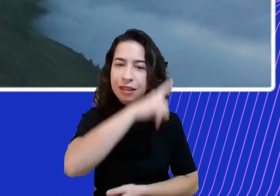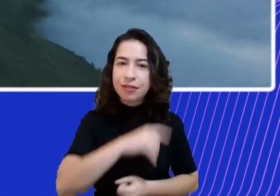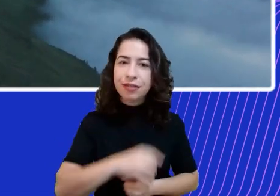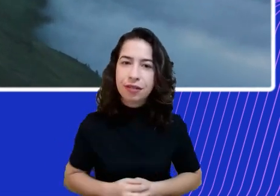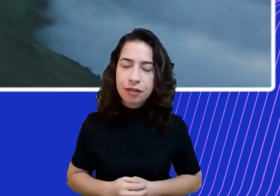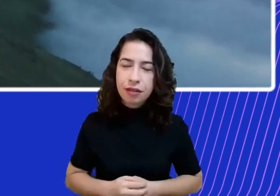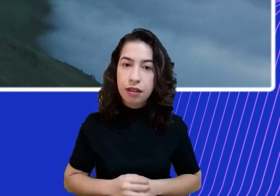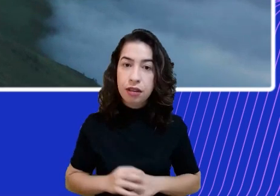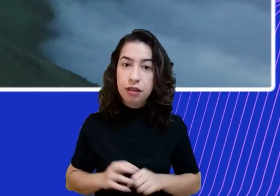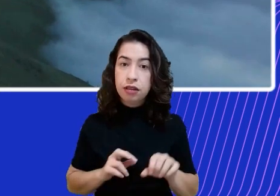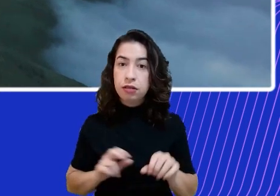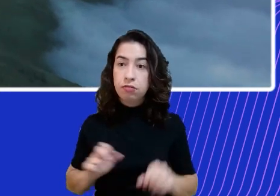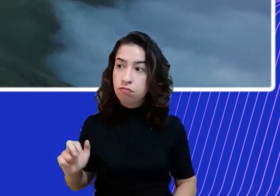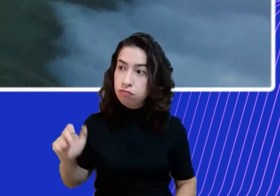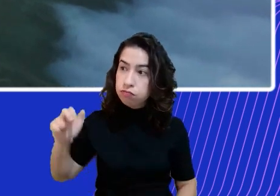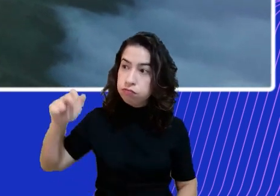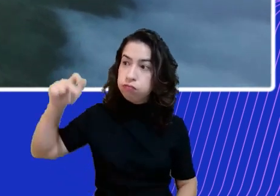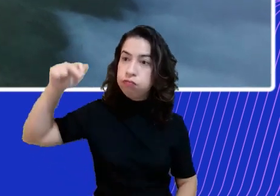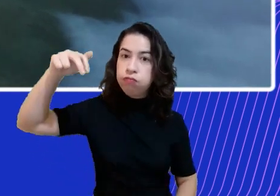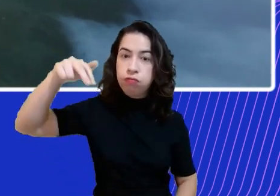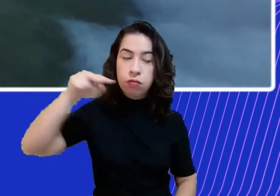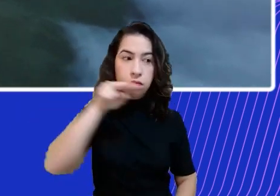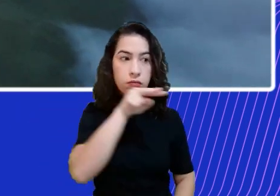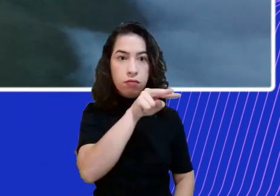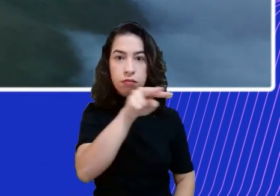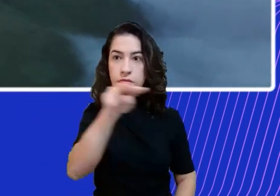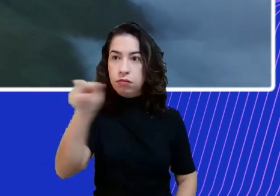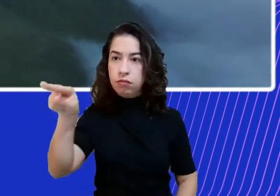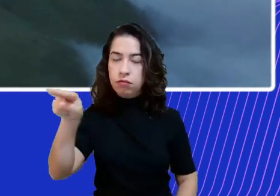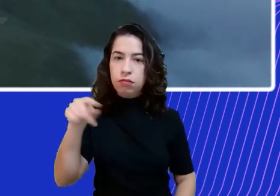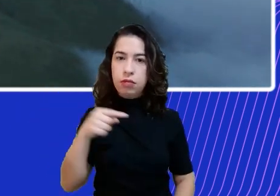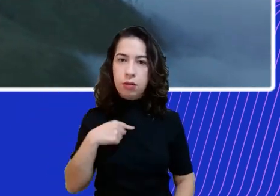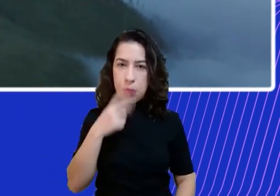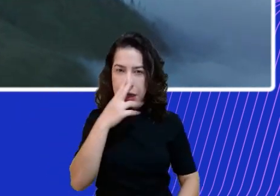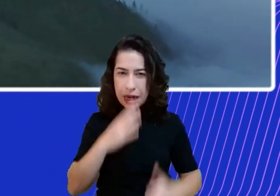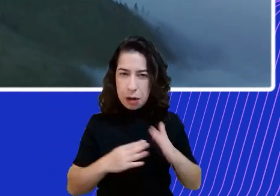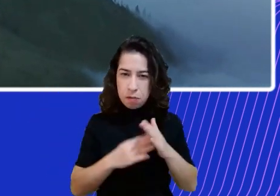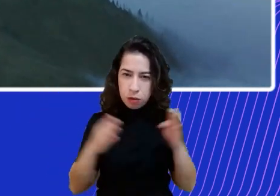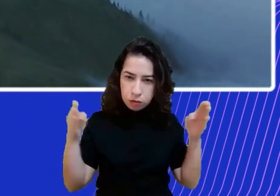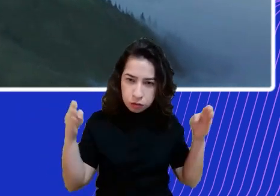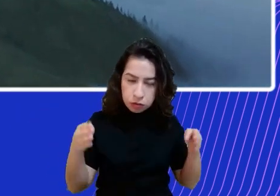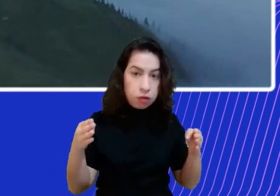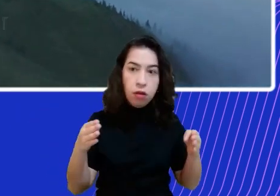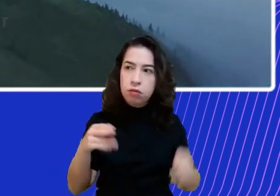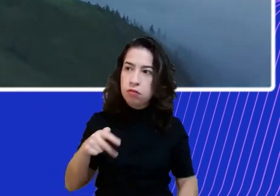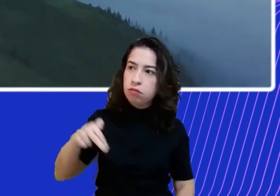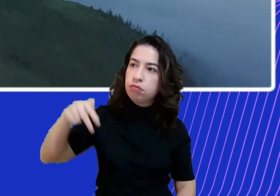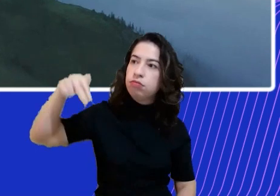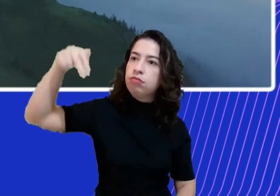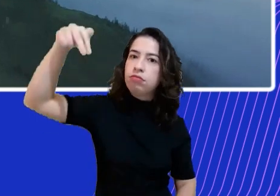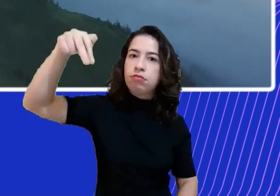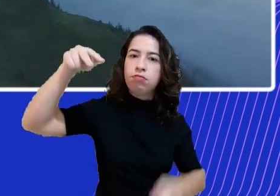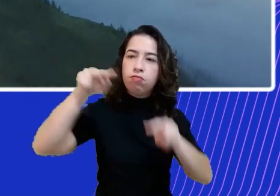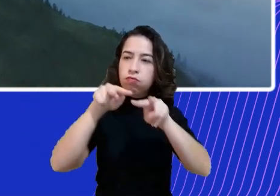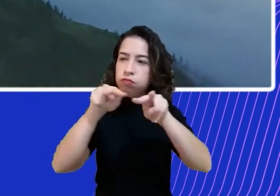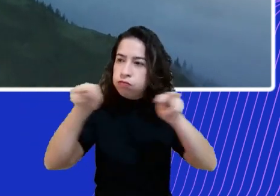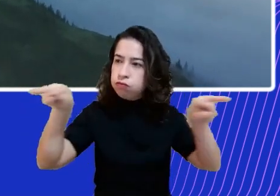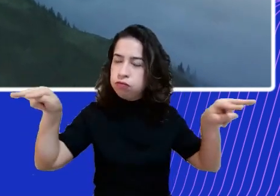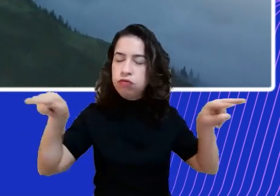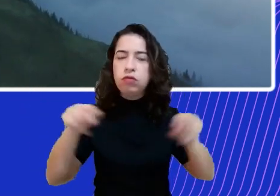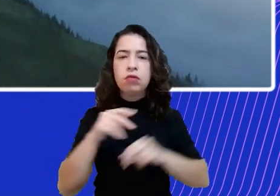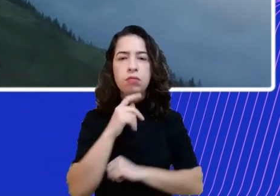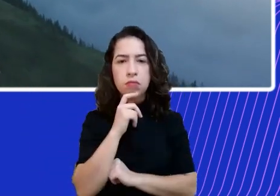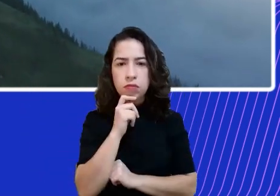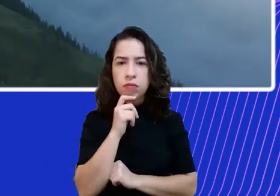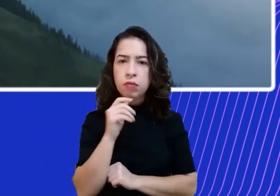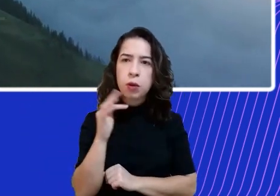when you have a broadened view. I'm not here with a limited view. I can look from above, from the mountain, and think, what is